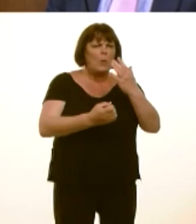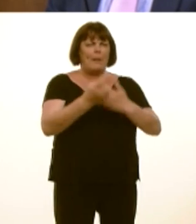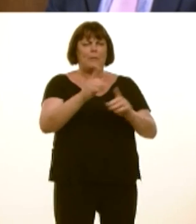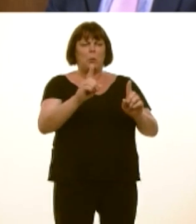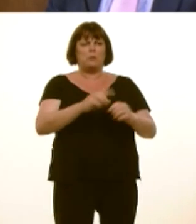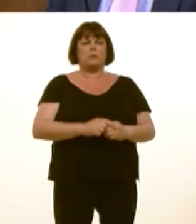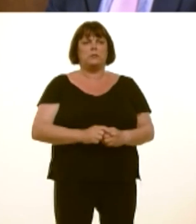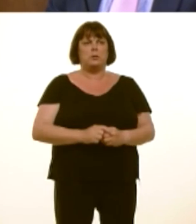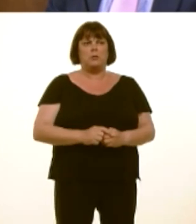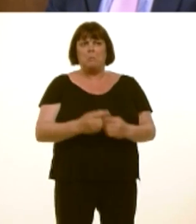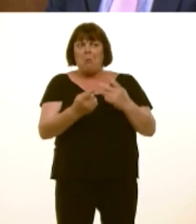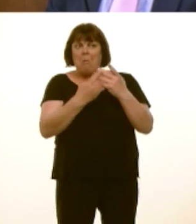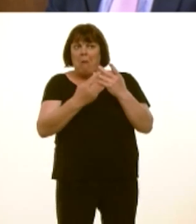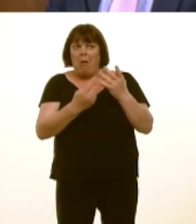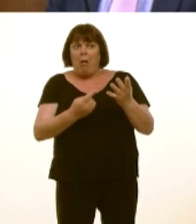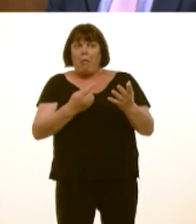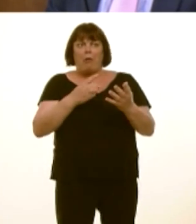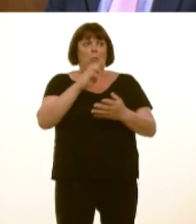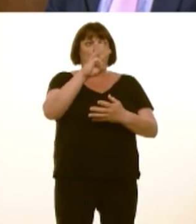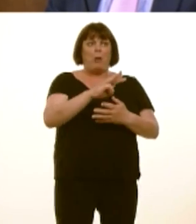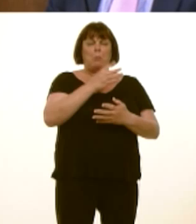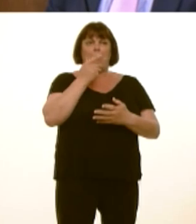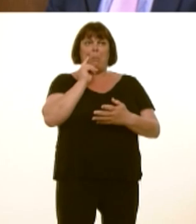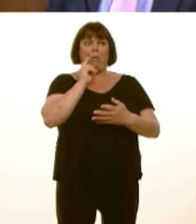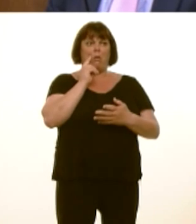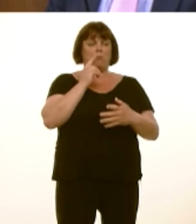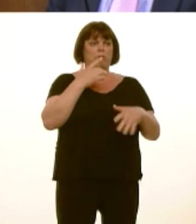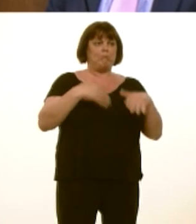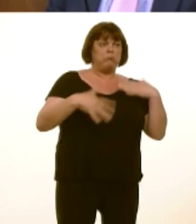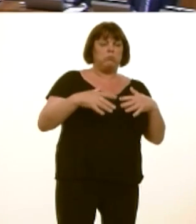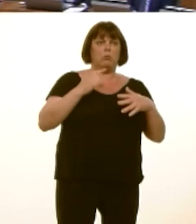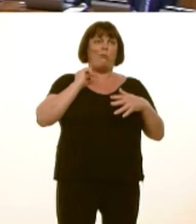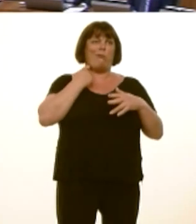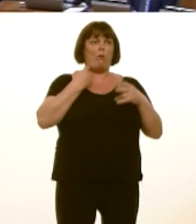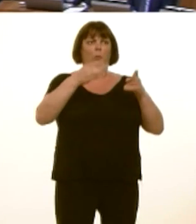stage whether there are any further Welsh casualties or fatalities.